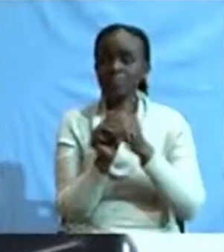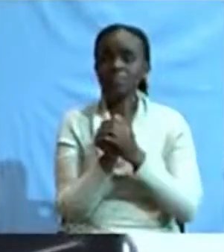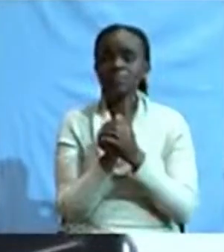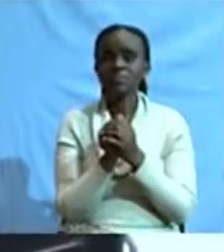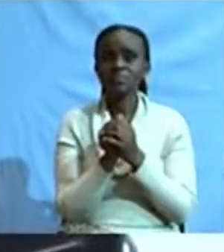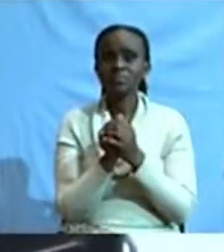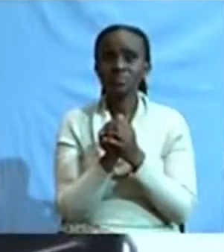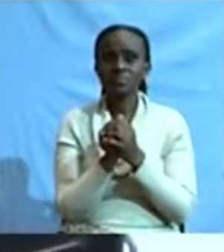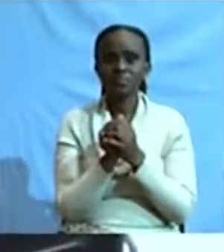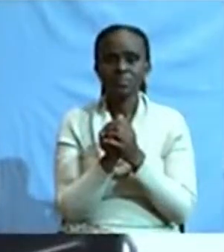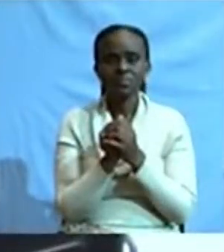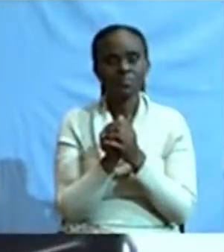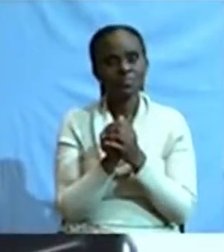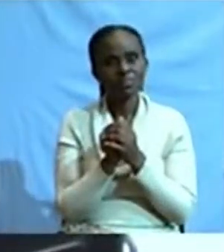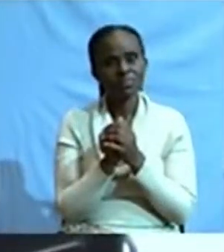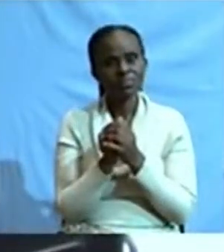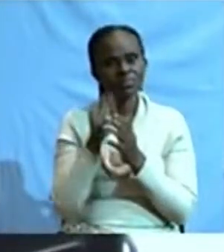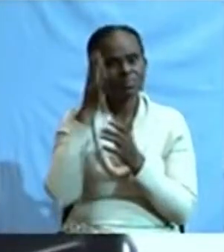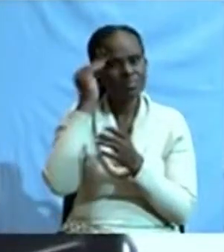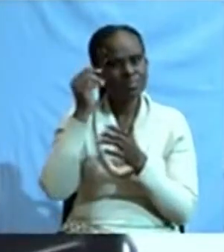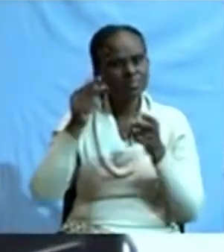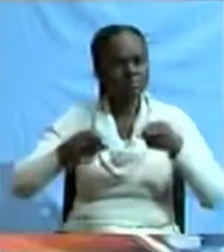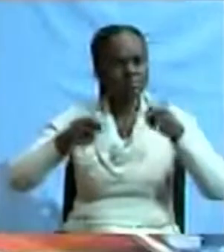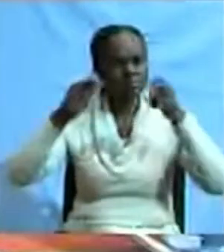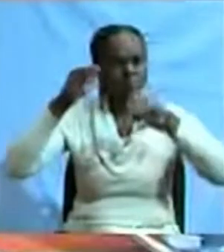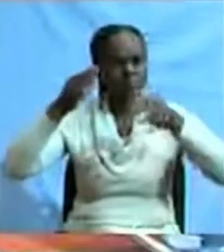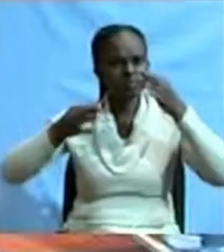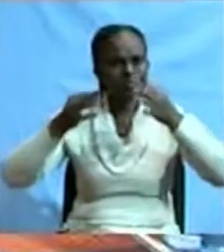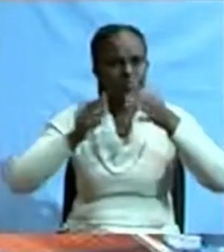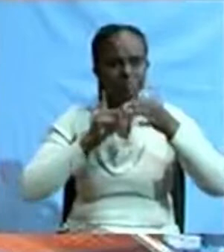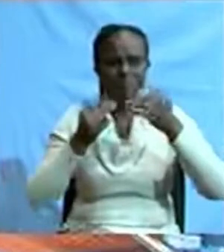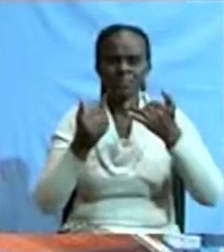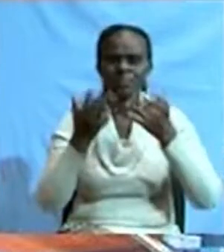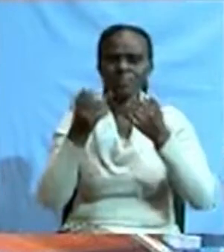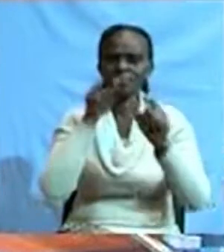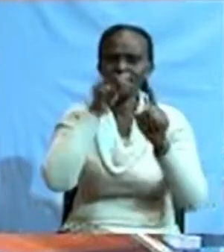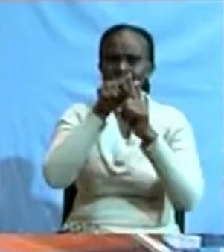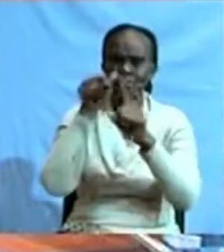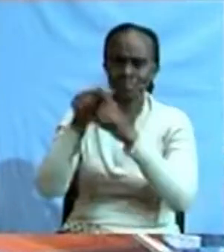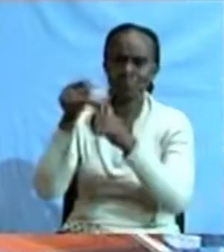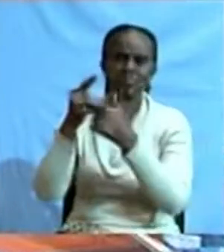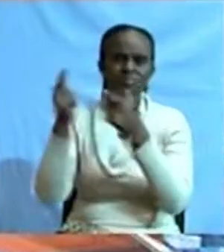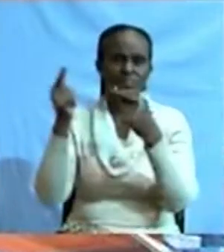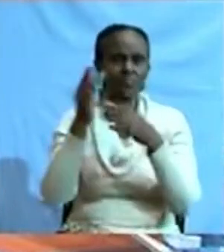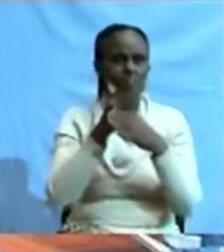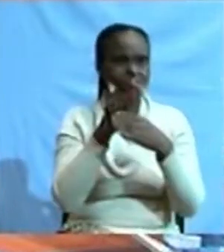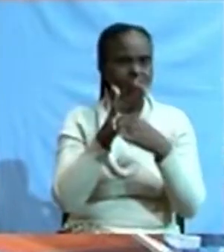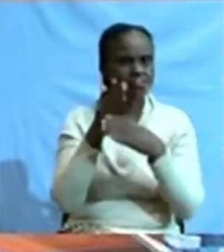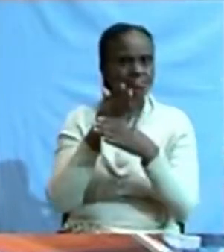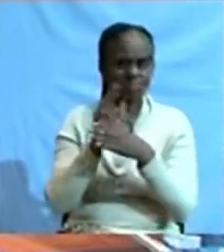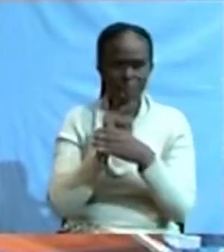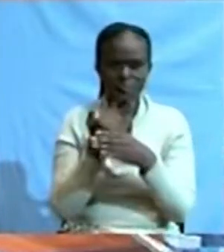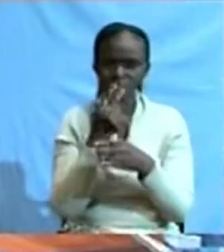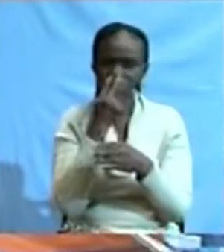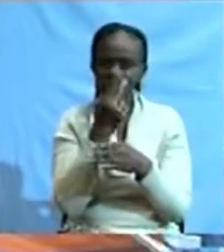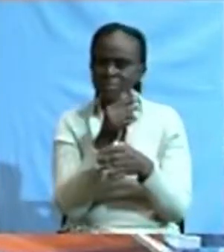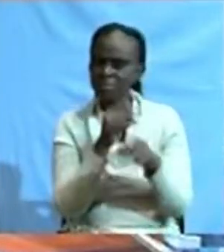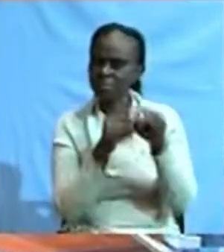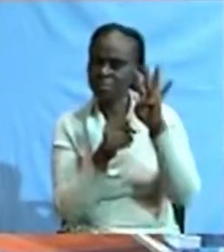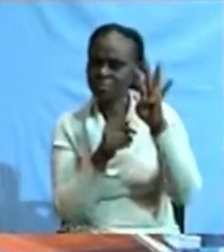Court bailiff of your clients? For now, we want to target the commercials. So we are looking at about